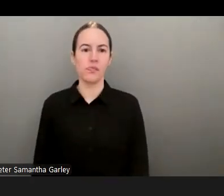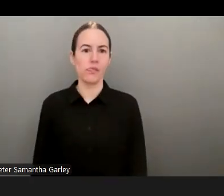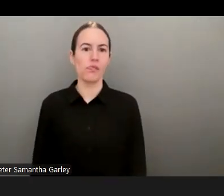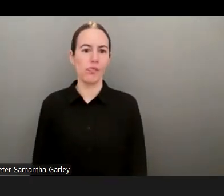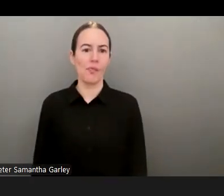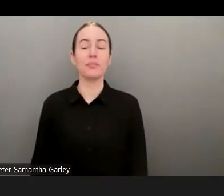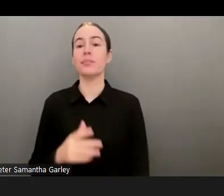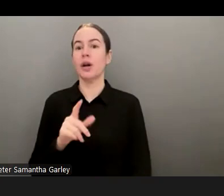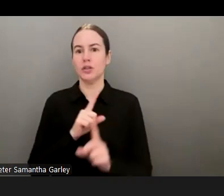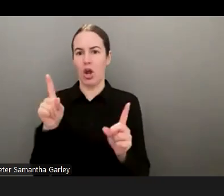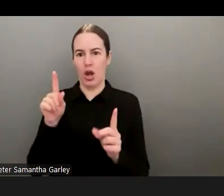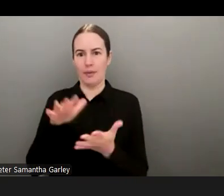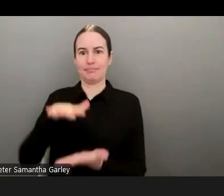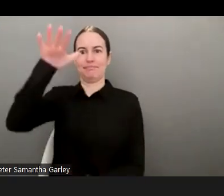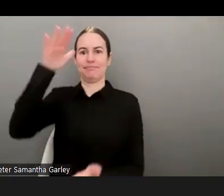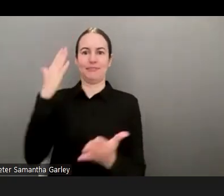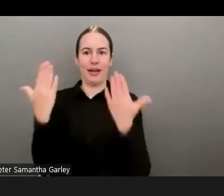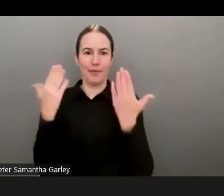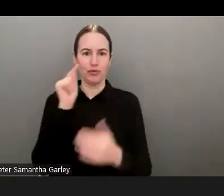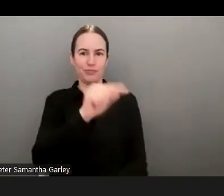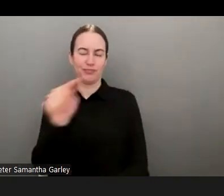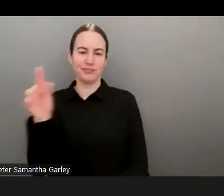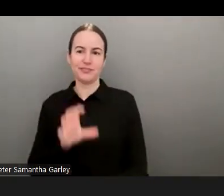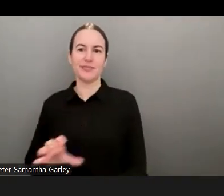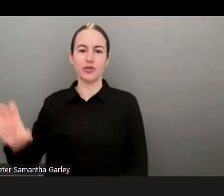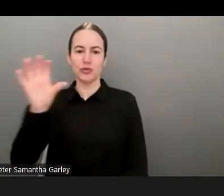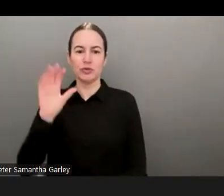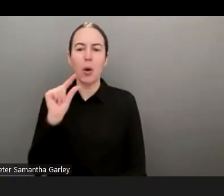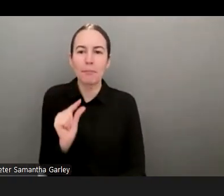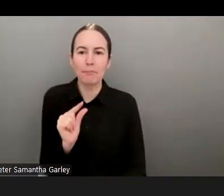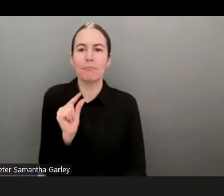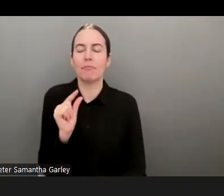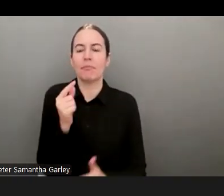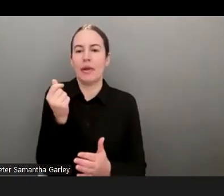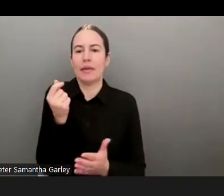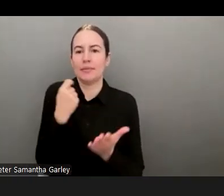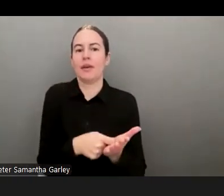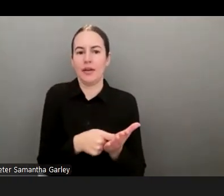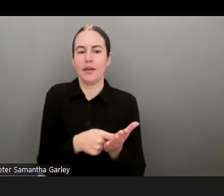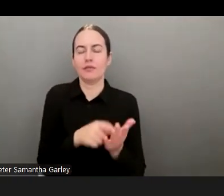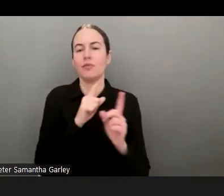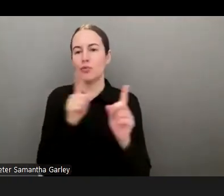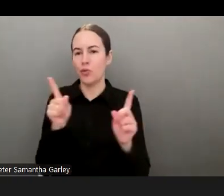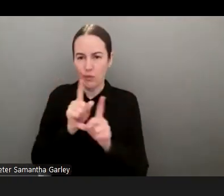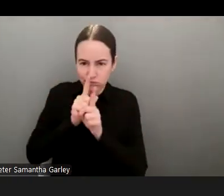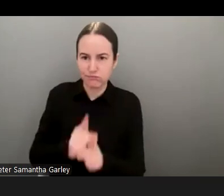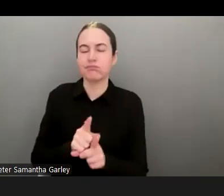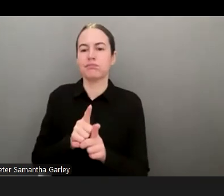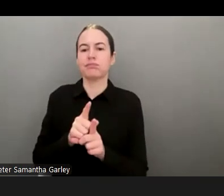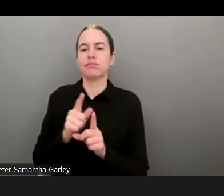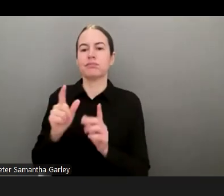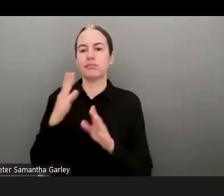smaller than in other countries. For the violation of accessibility law, the fine